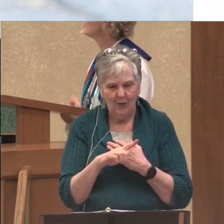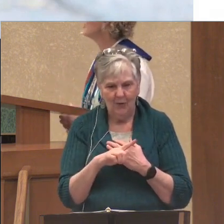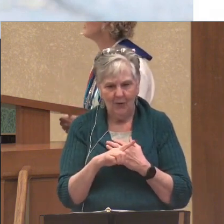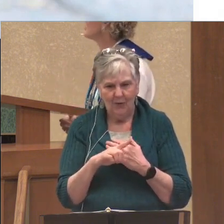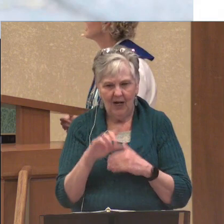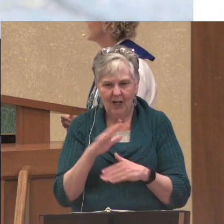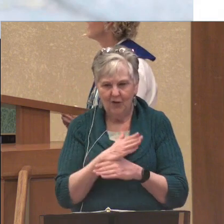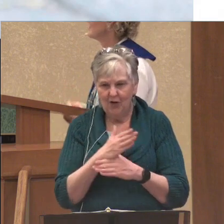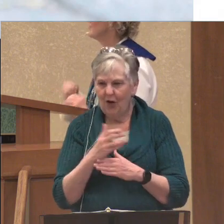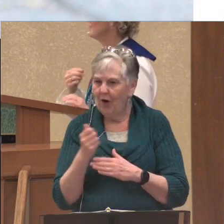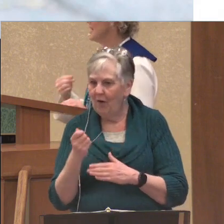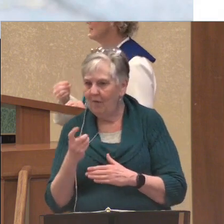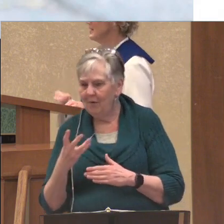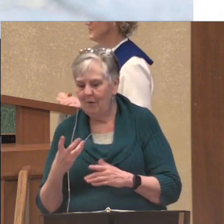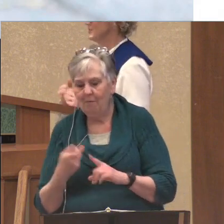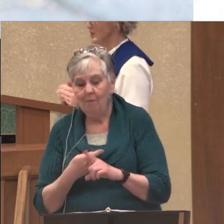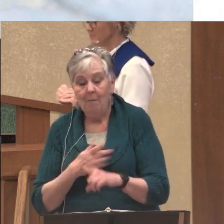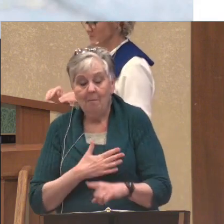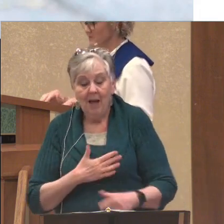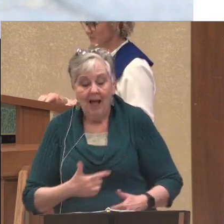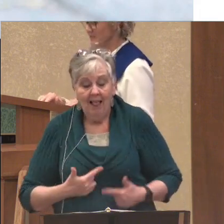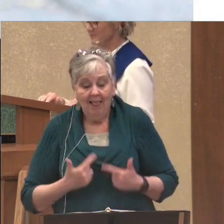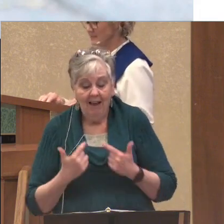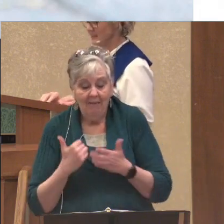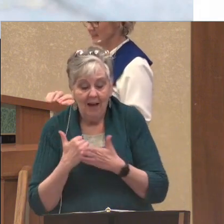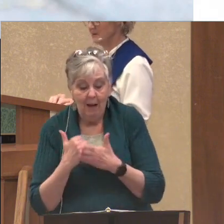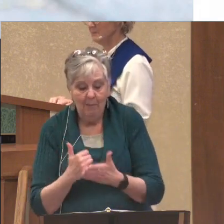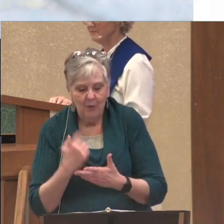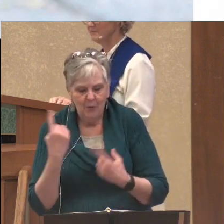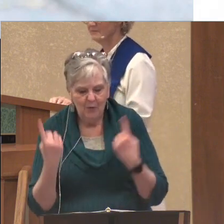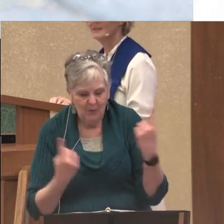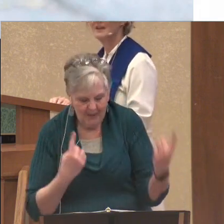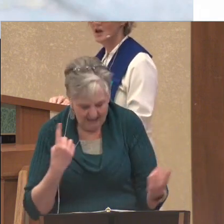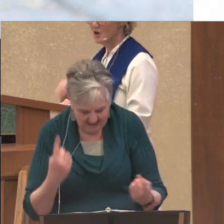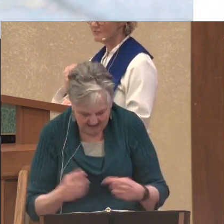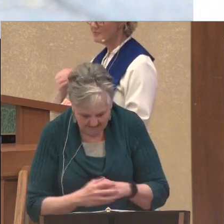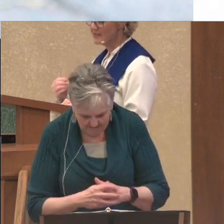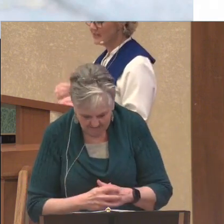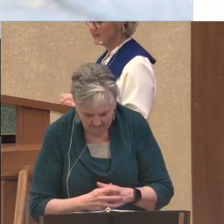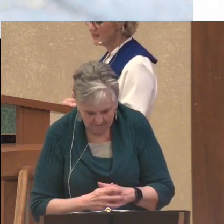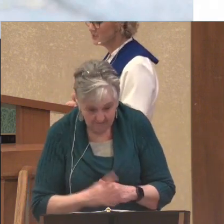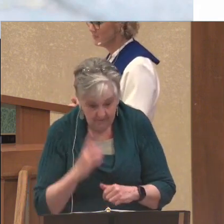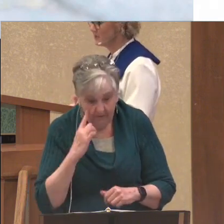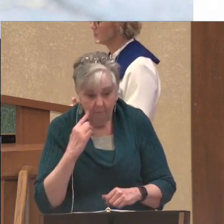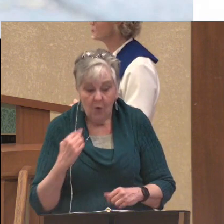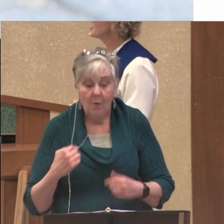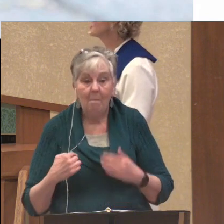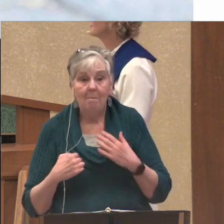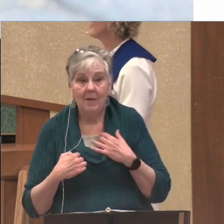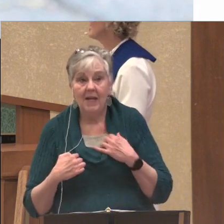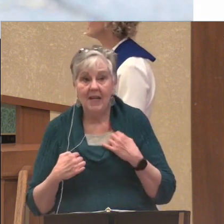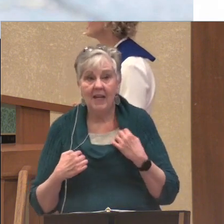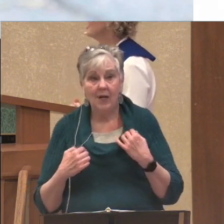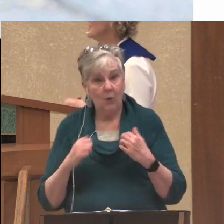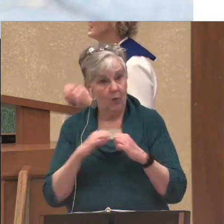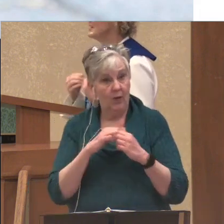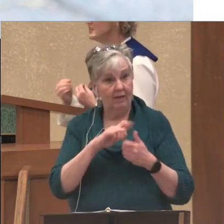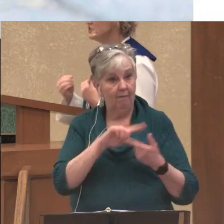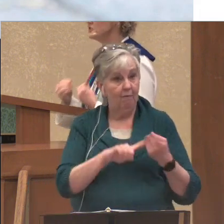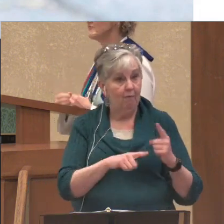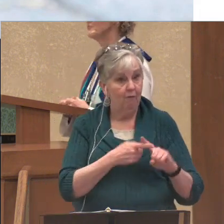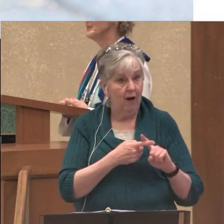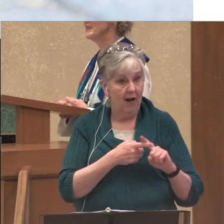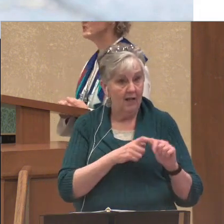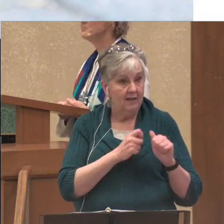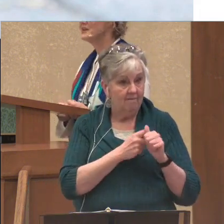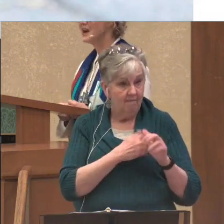I'll share a few of those times from my life to help you get thinking. For me, it has been with Christian friends who make it